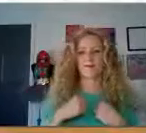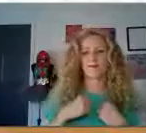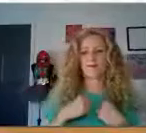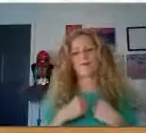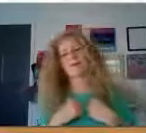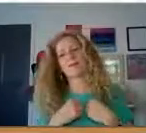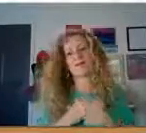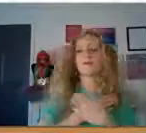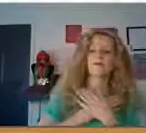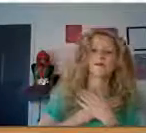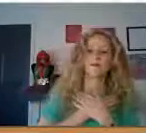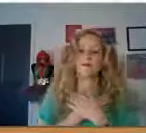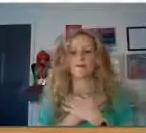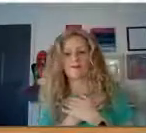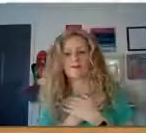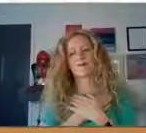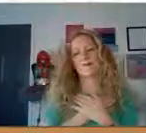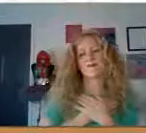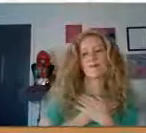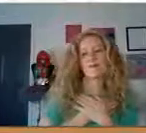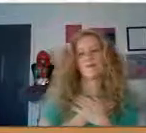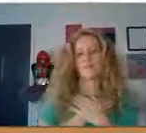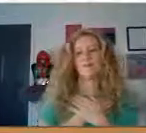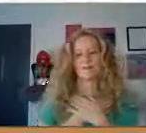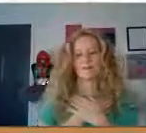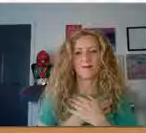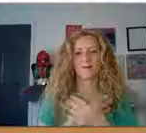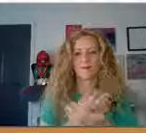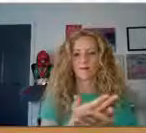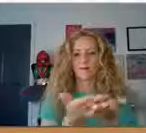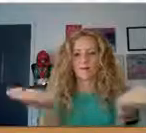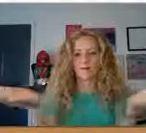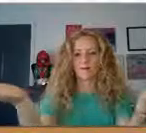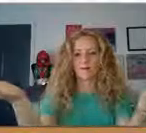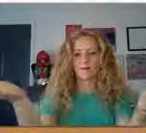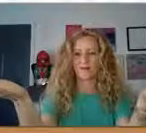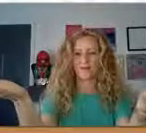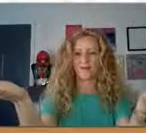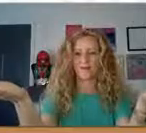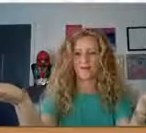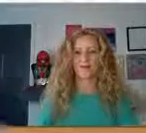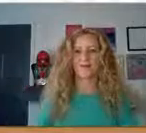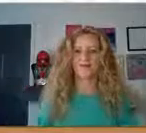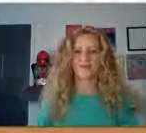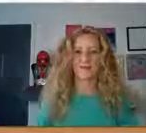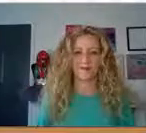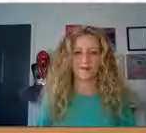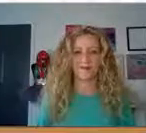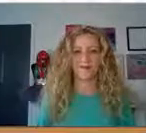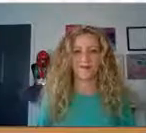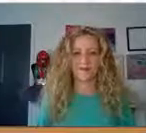I show love to everyone by giving them what they need.